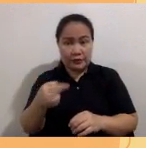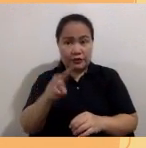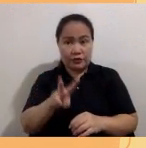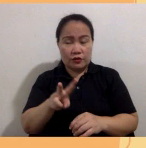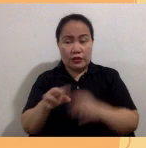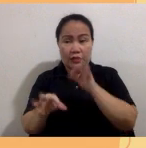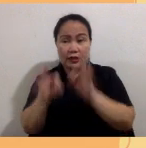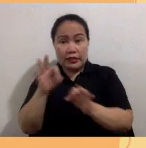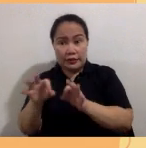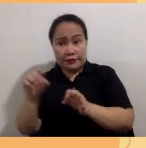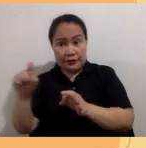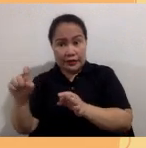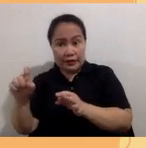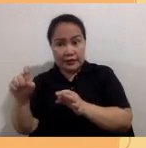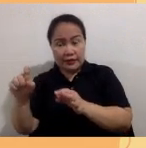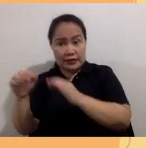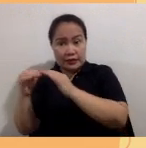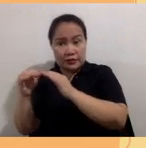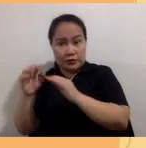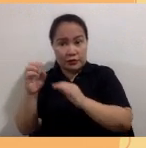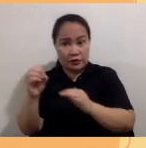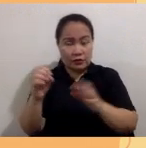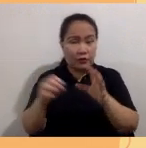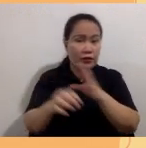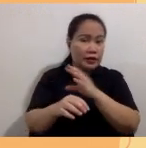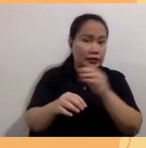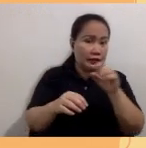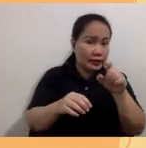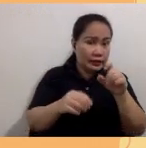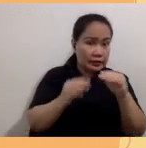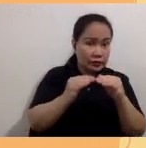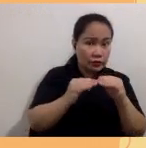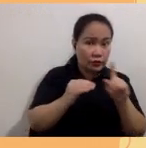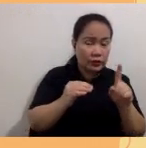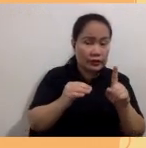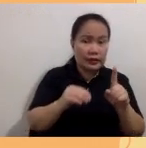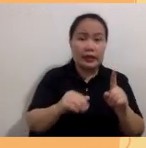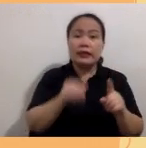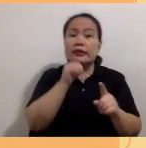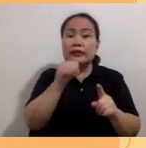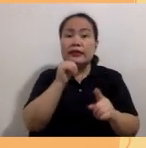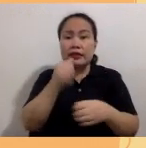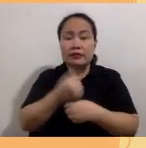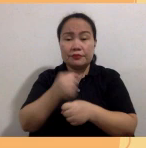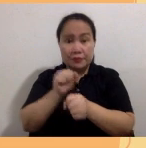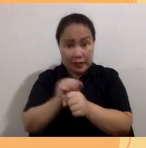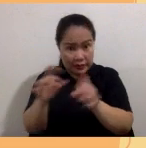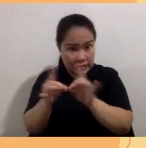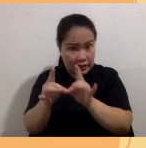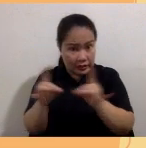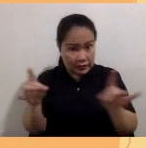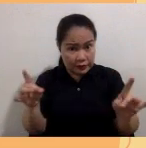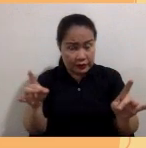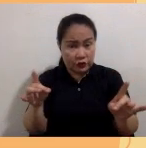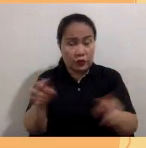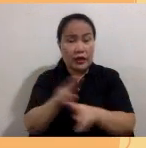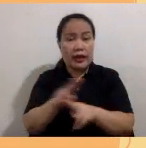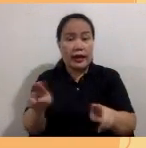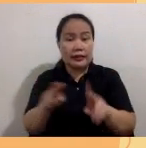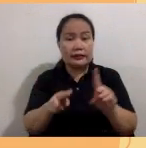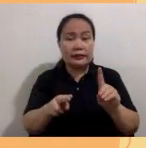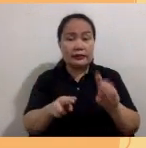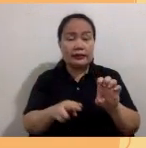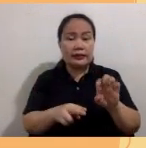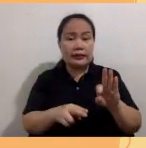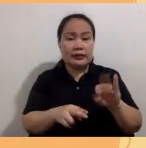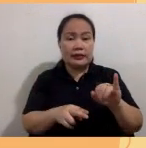value ng variable natin ay 0 and 1, it will not make the expression undefined. Another